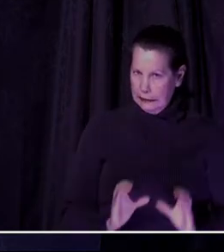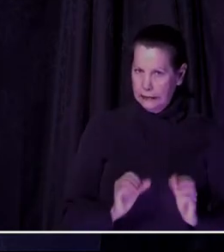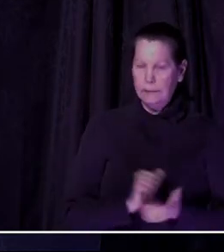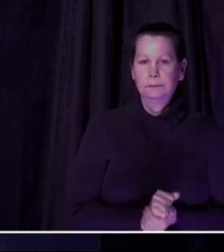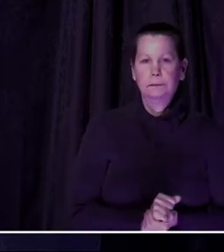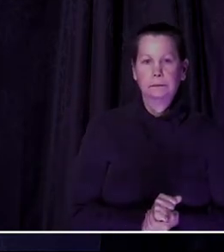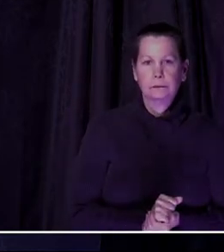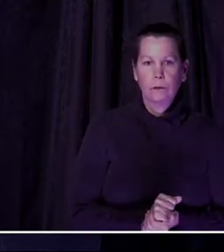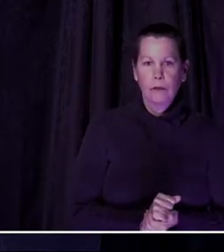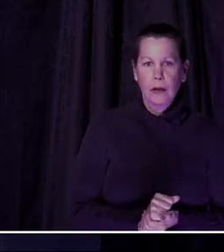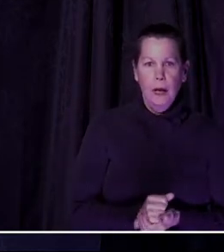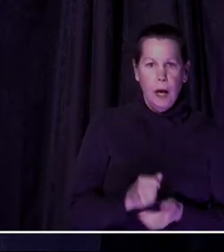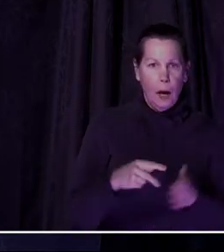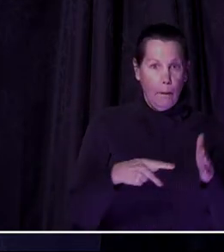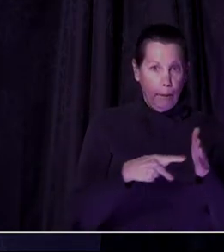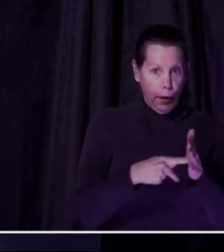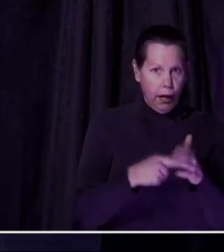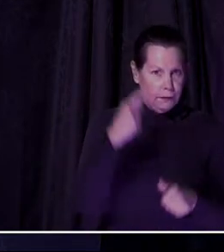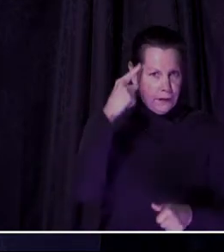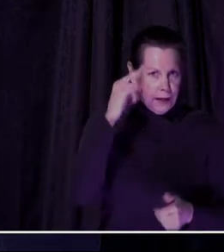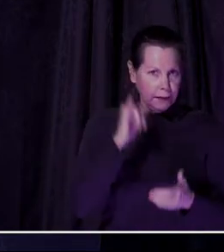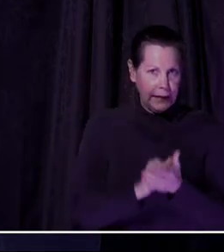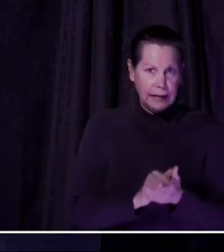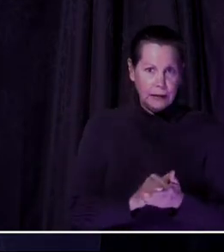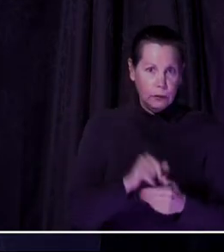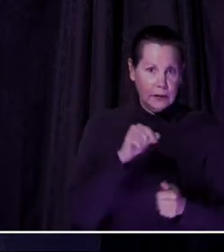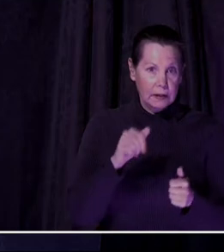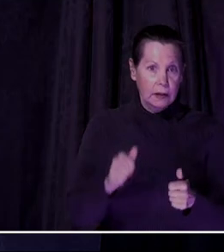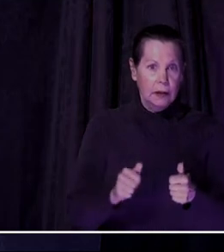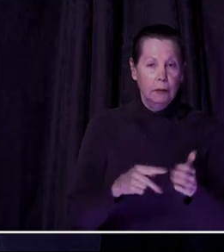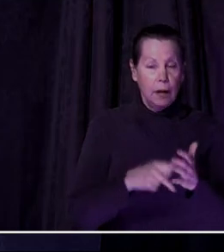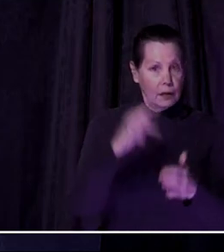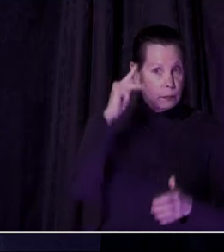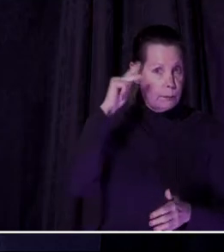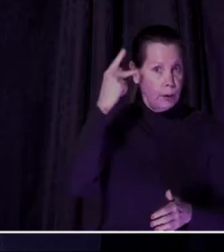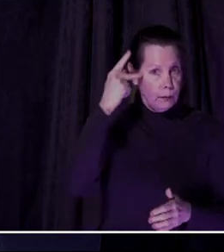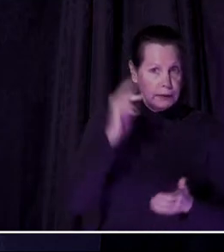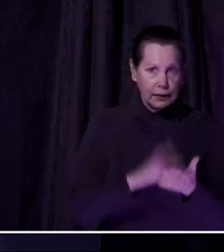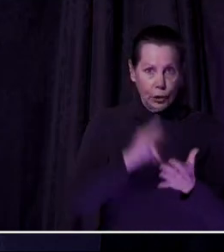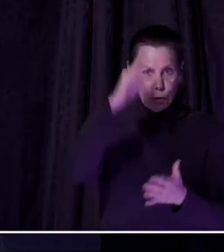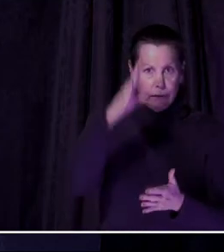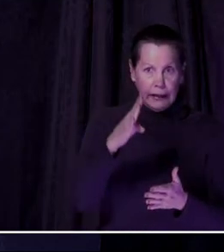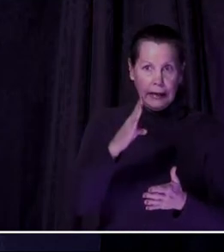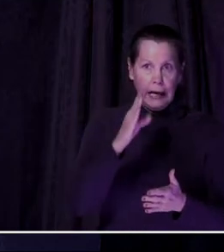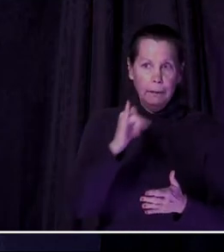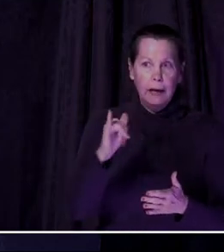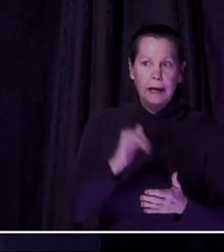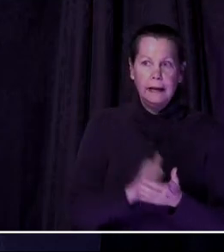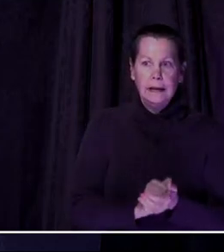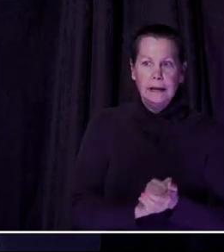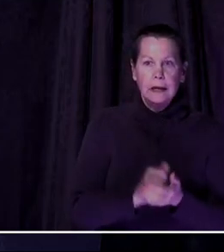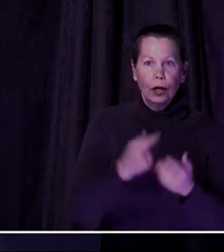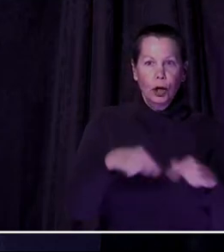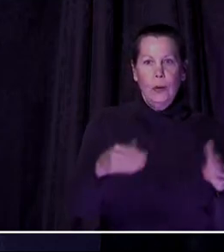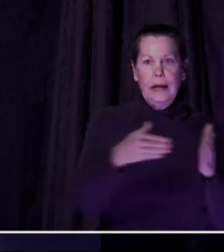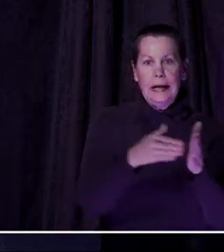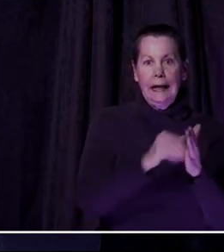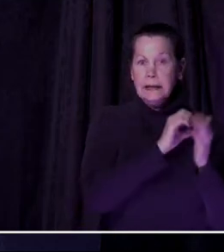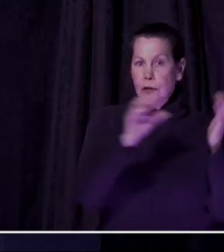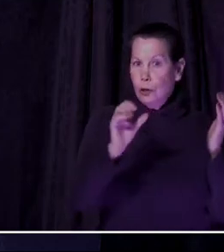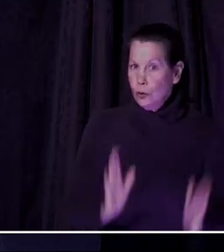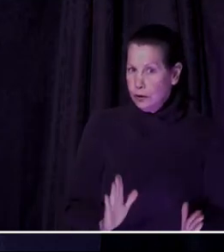I mean, Paul thought that it was his purpose to glorify God by going against the